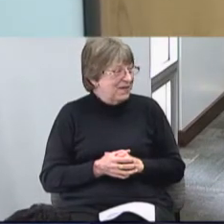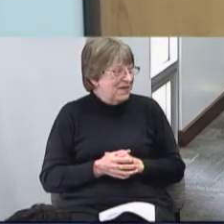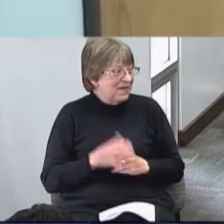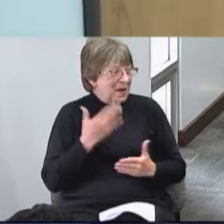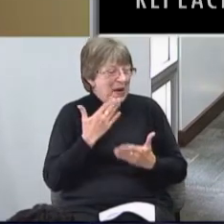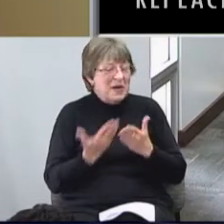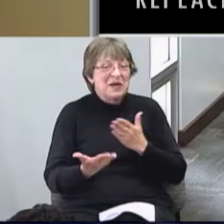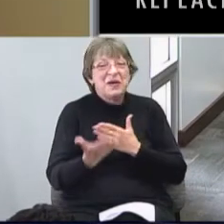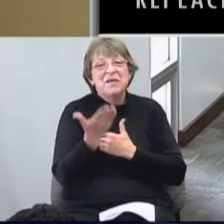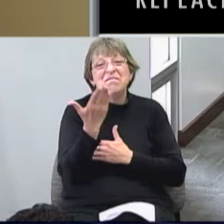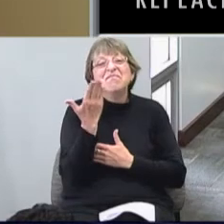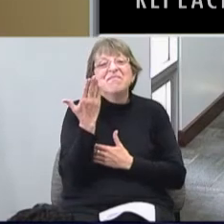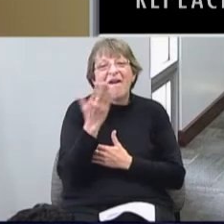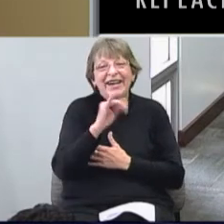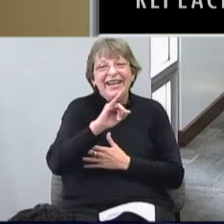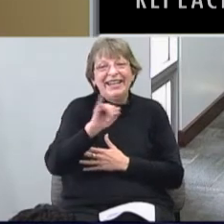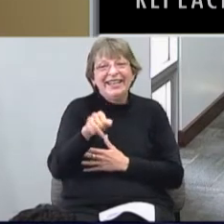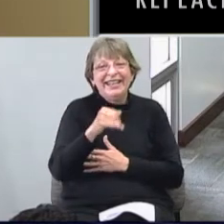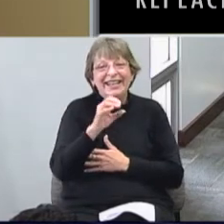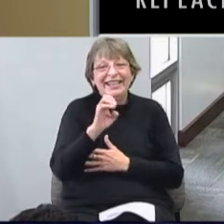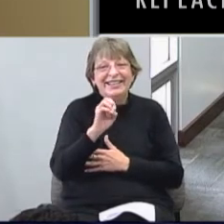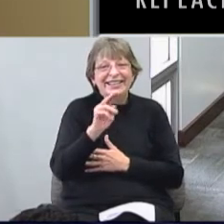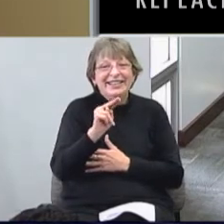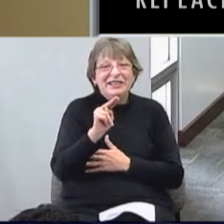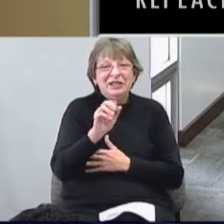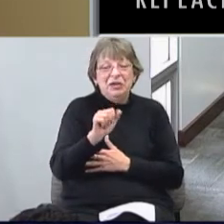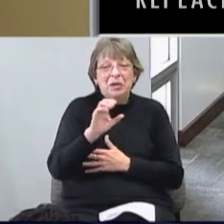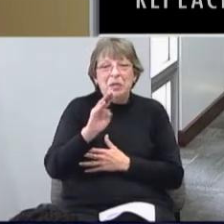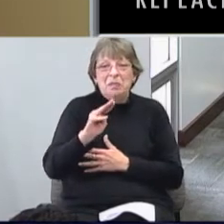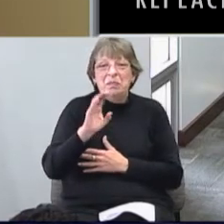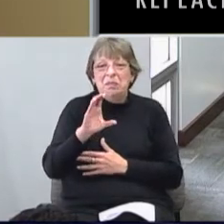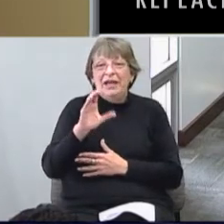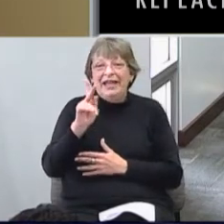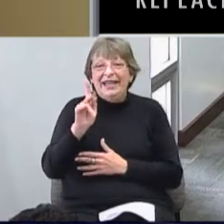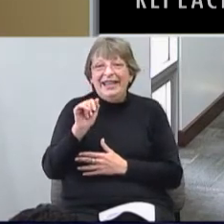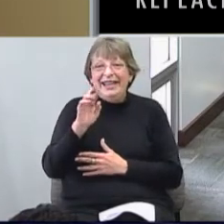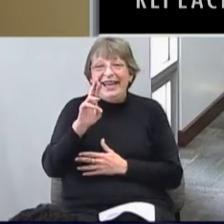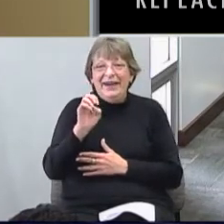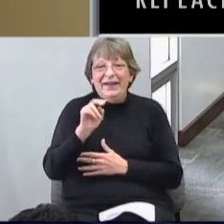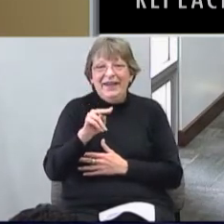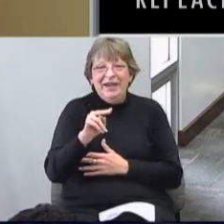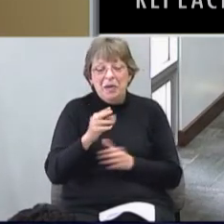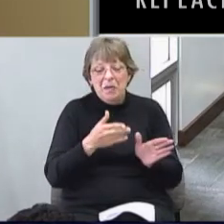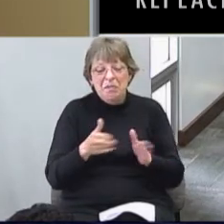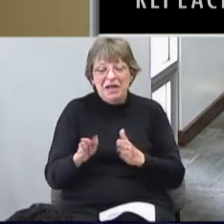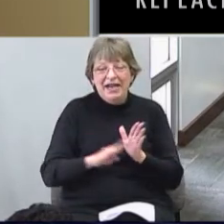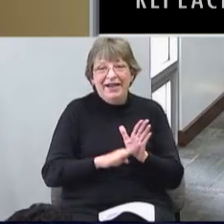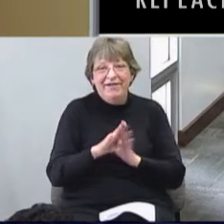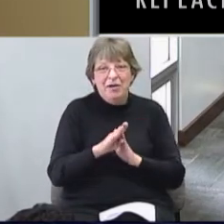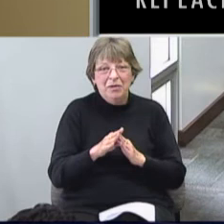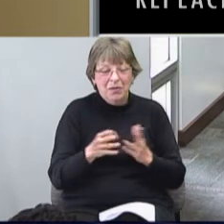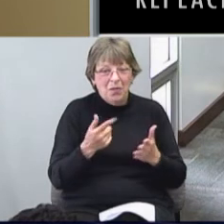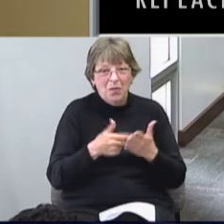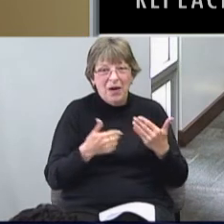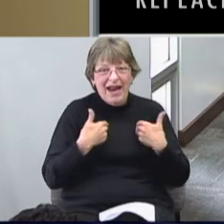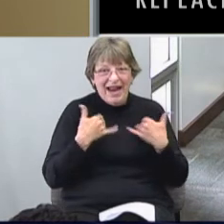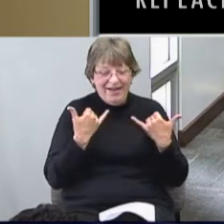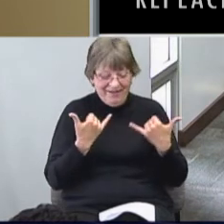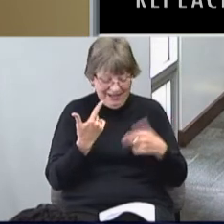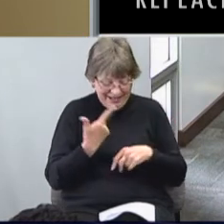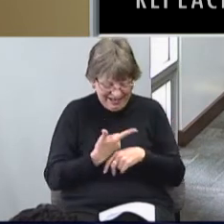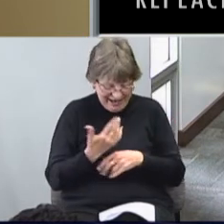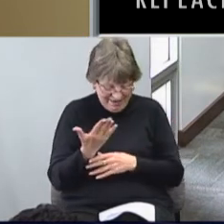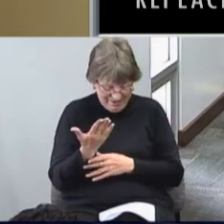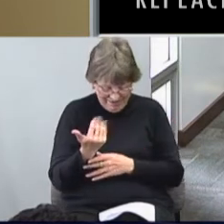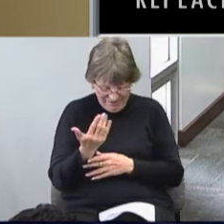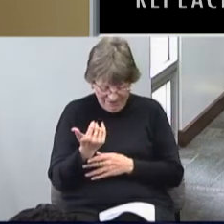Well, good morning, City Council. I'm Jana McCarran, Director of Planning and Development. And the item before you today is 15 LMA